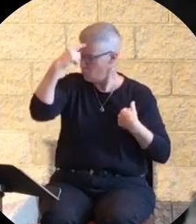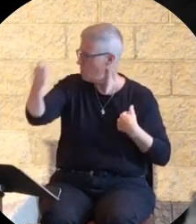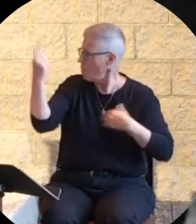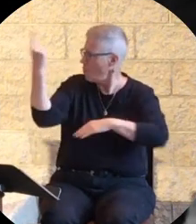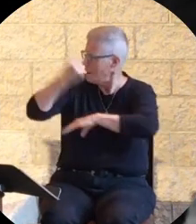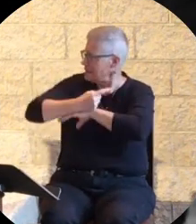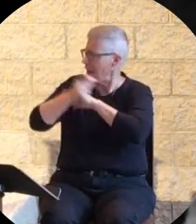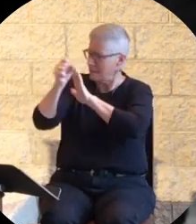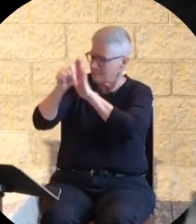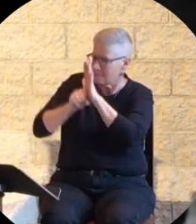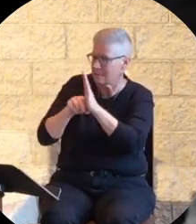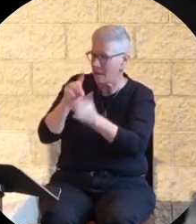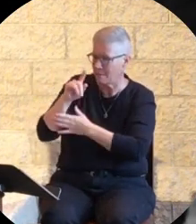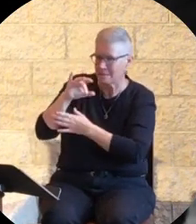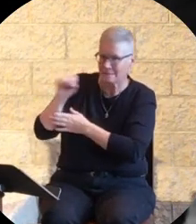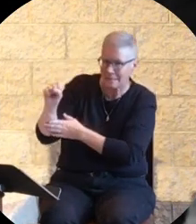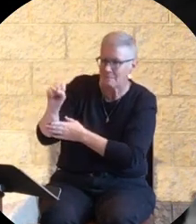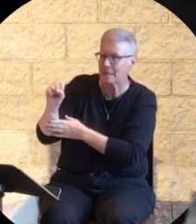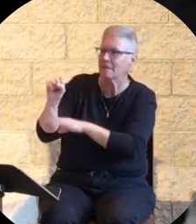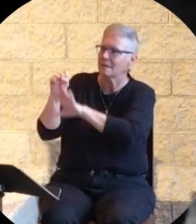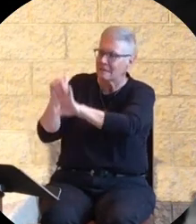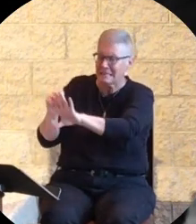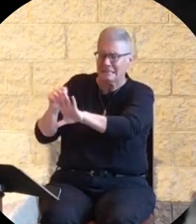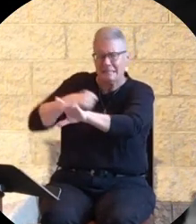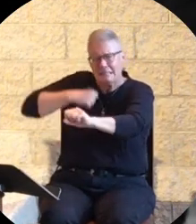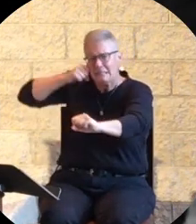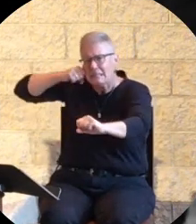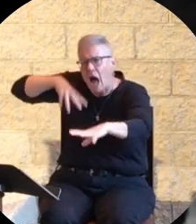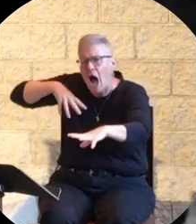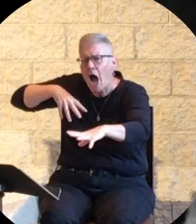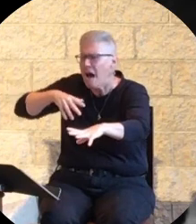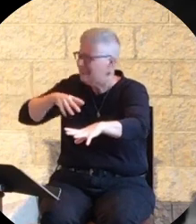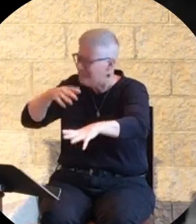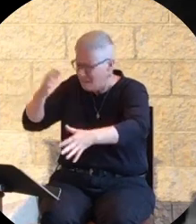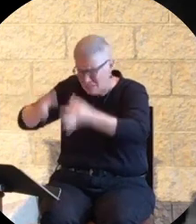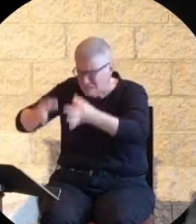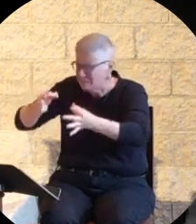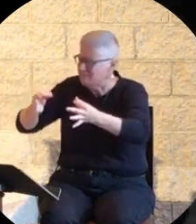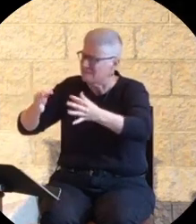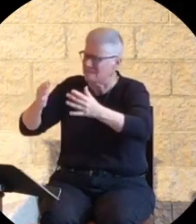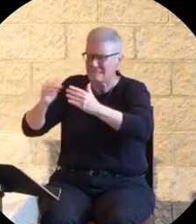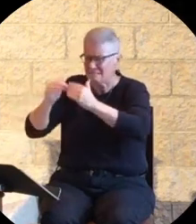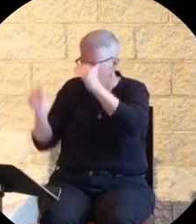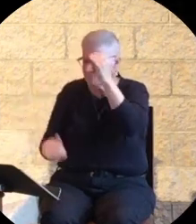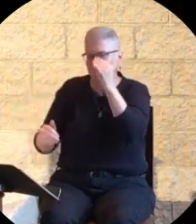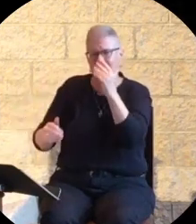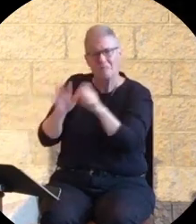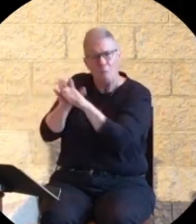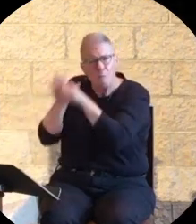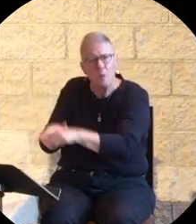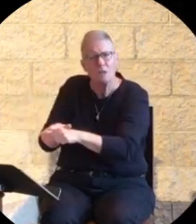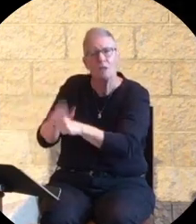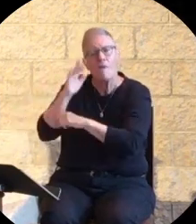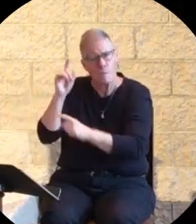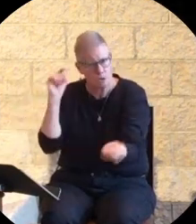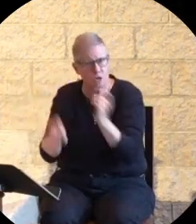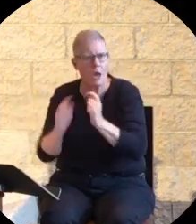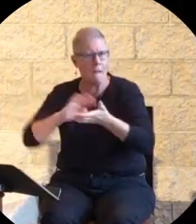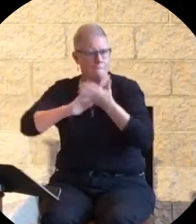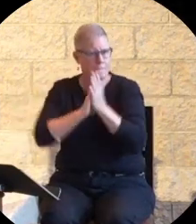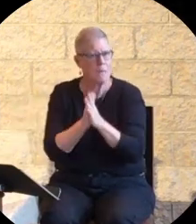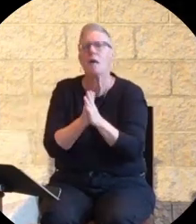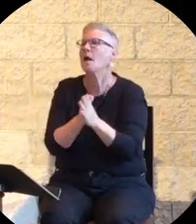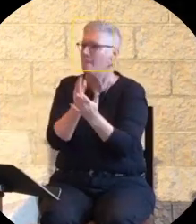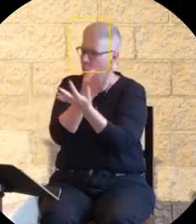state sweltering with the heat of injustice, sweltering with the heat of oppression, will be transformed into an oasis of freedom and